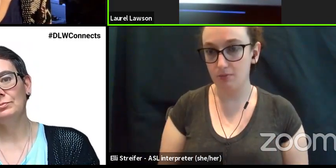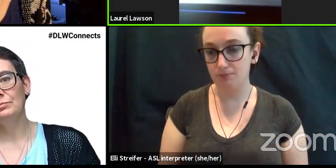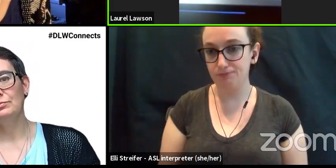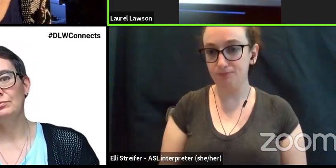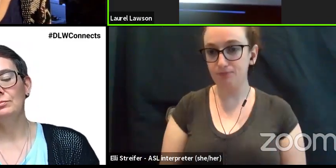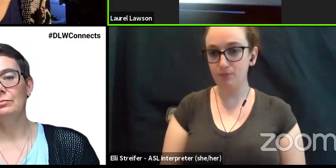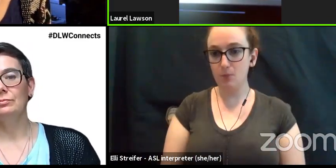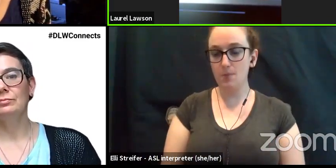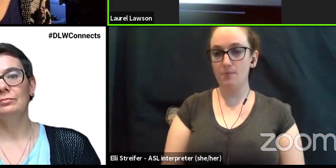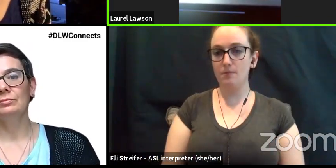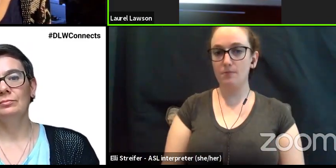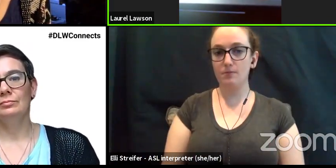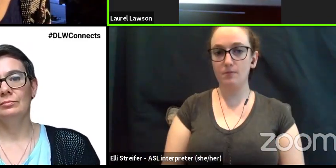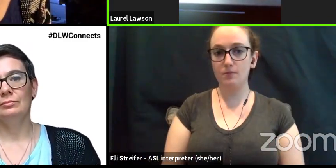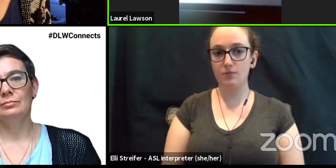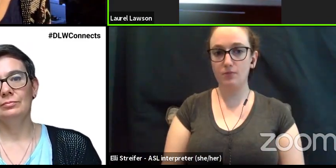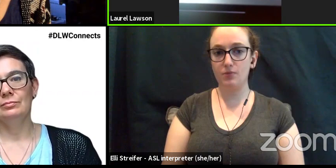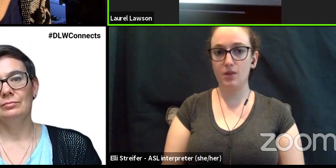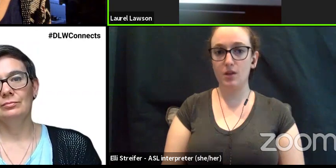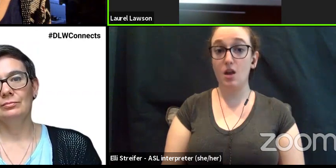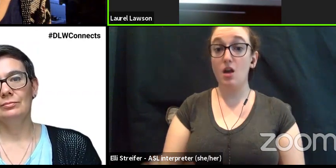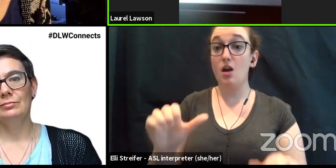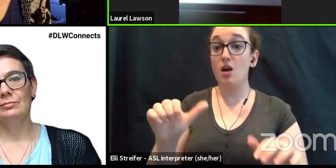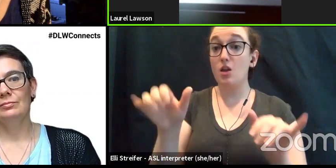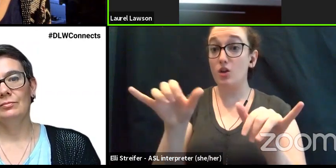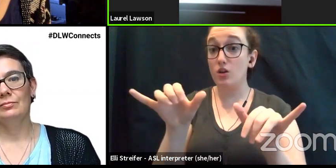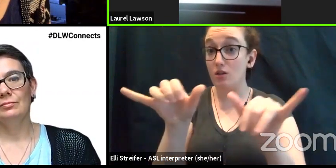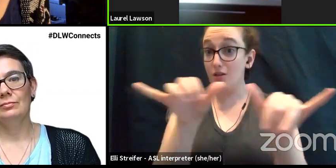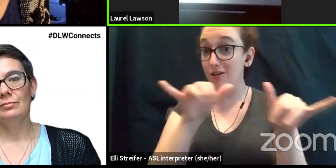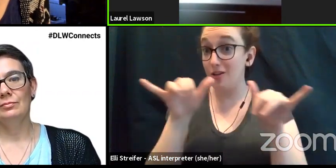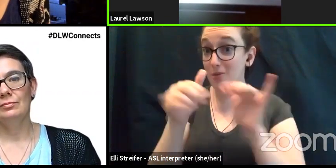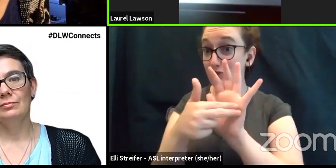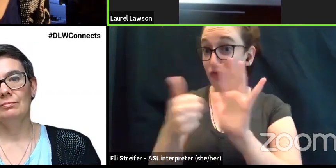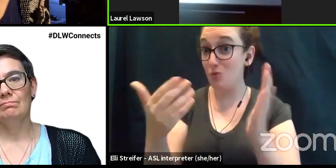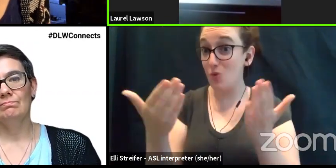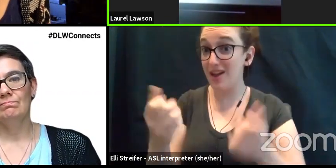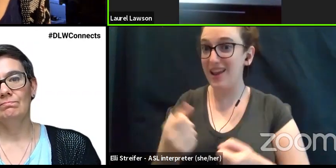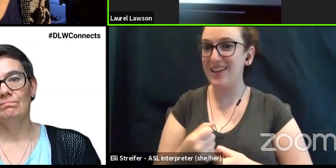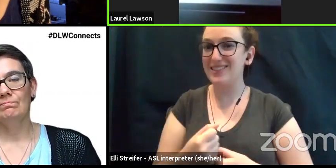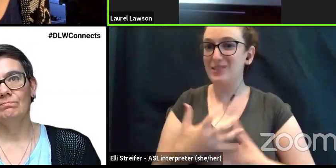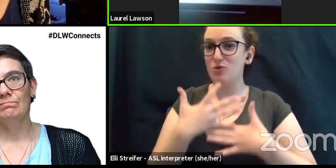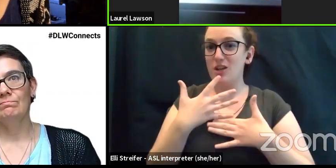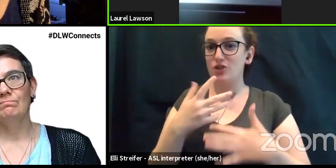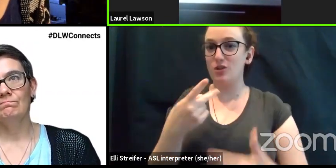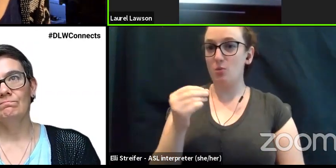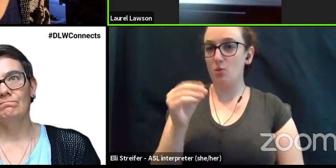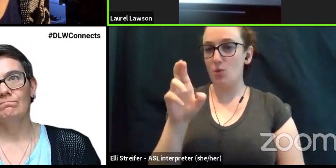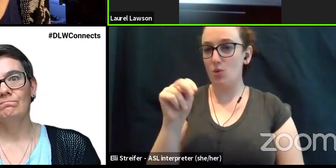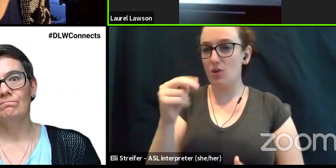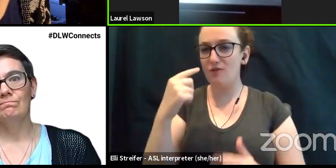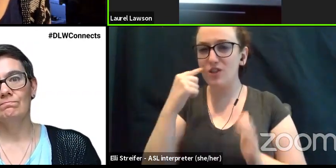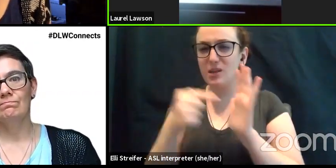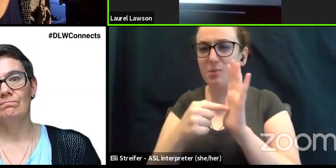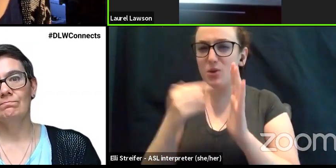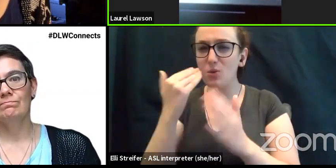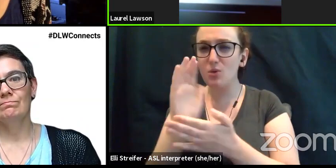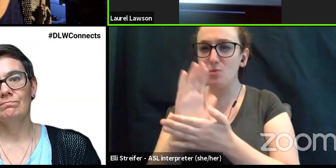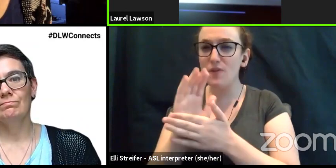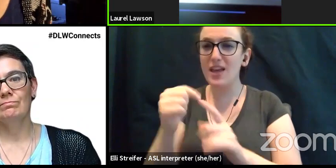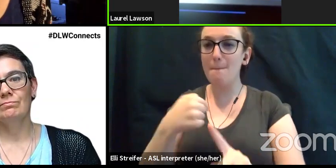another common trope is inspiration porn. Me Before You was a great example